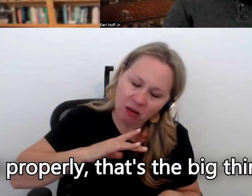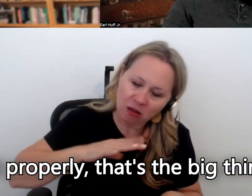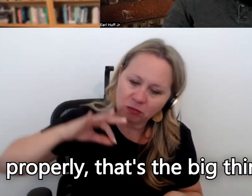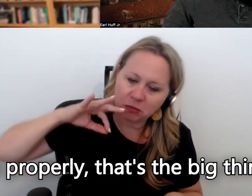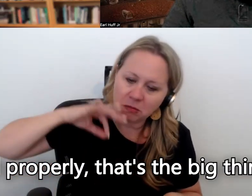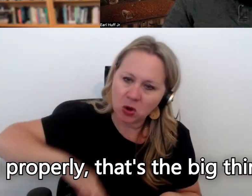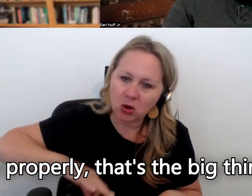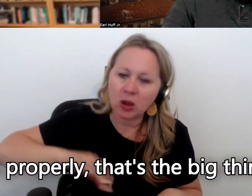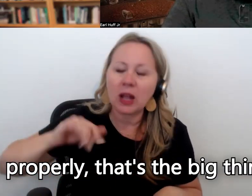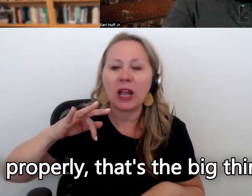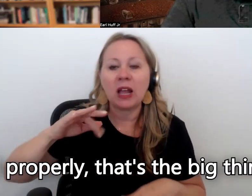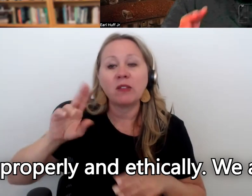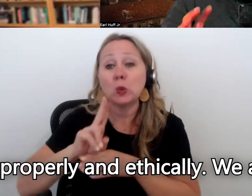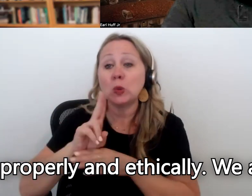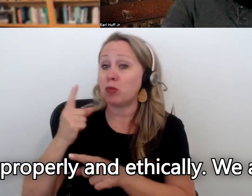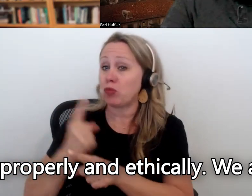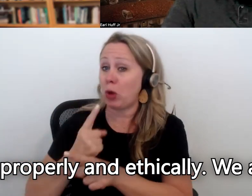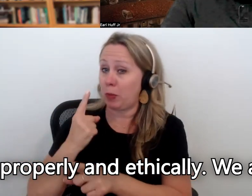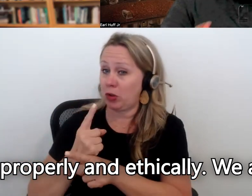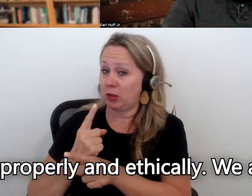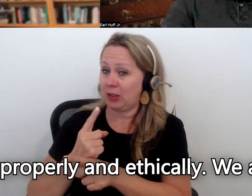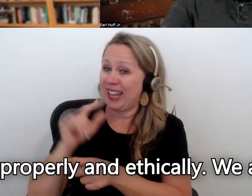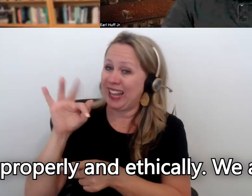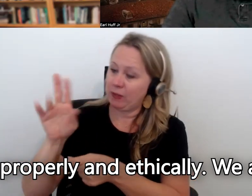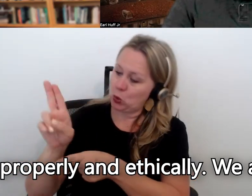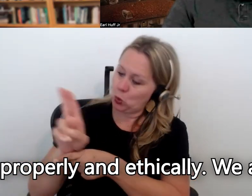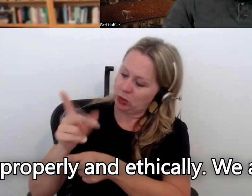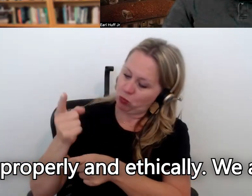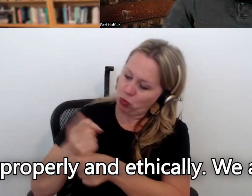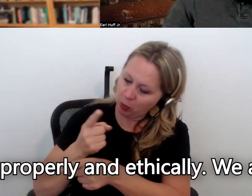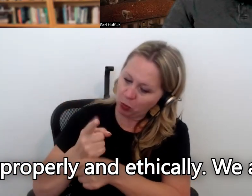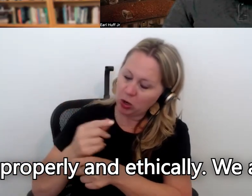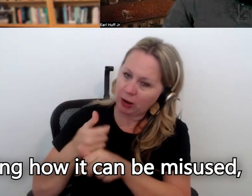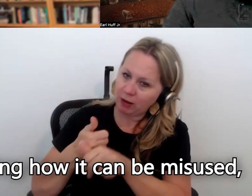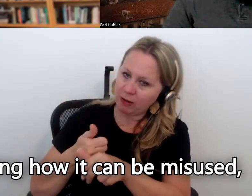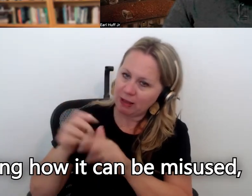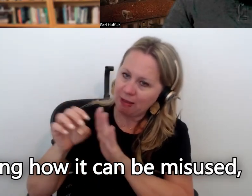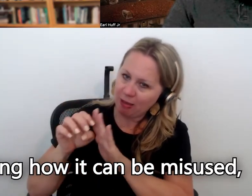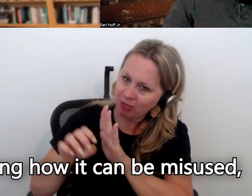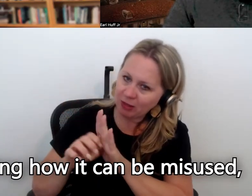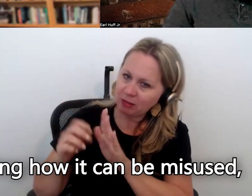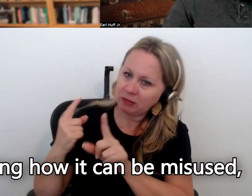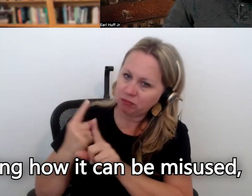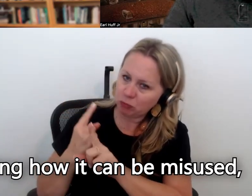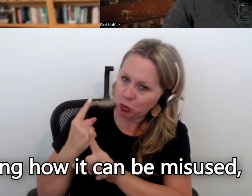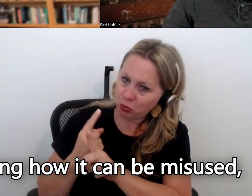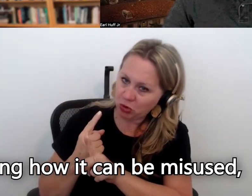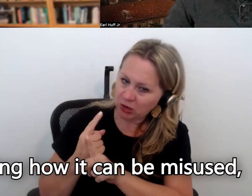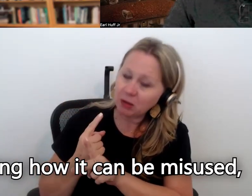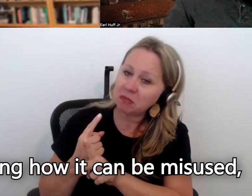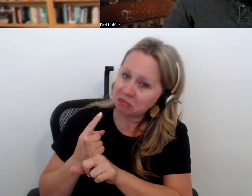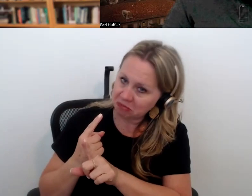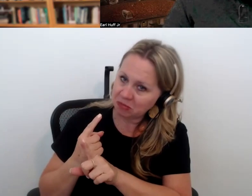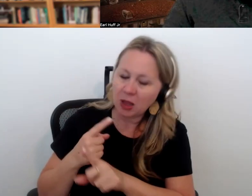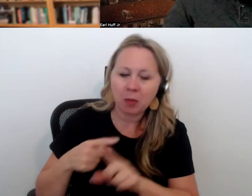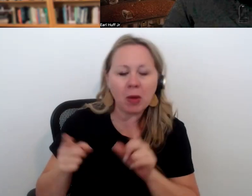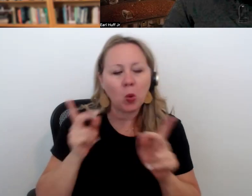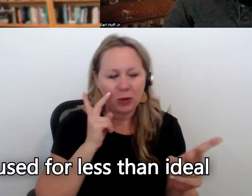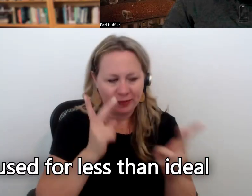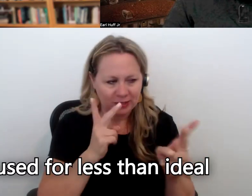wielded properly, that's the big thing, held it properly and ethically, we are seeing how it can be